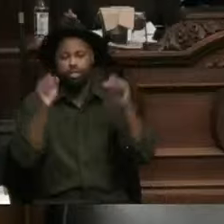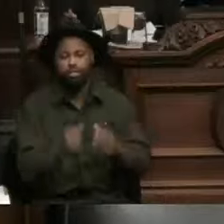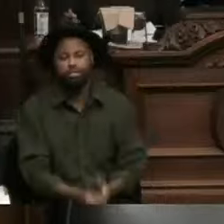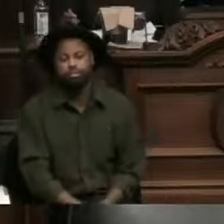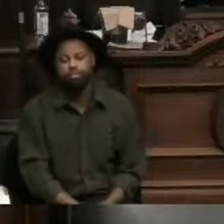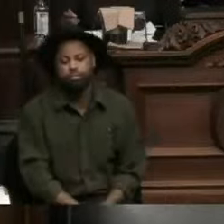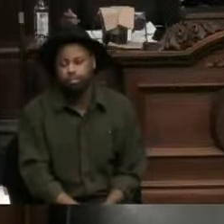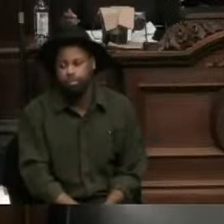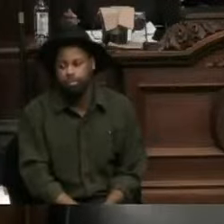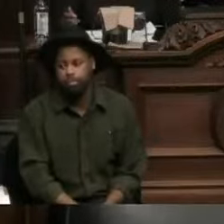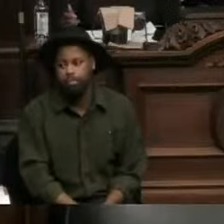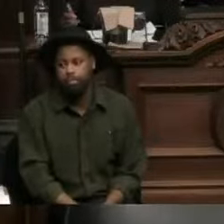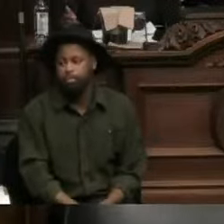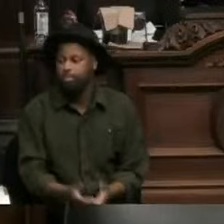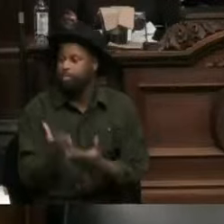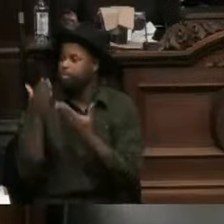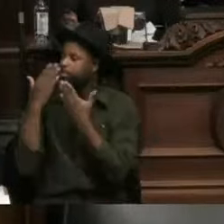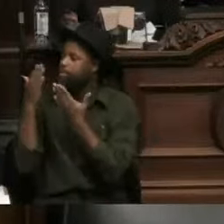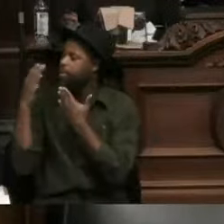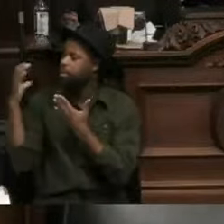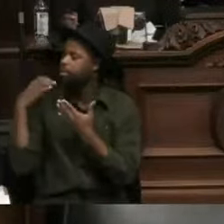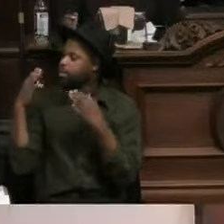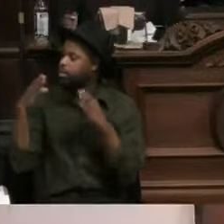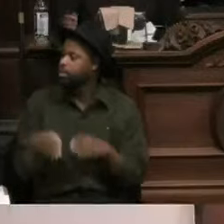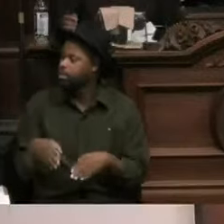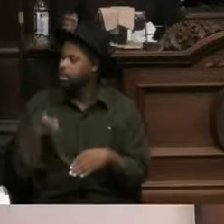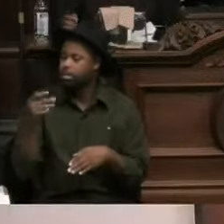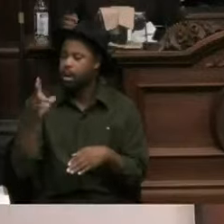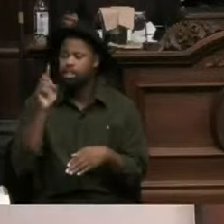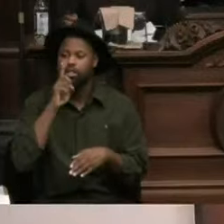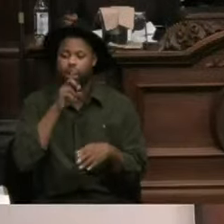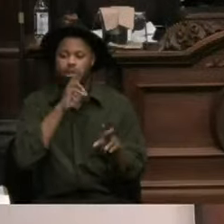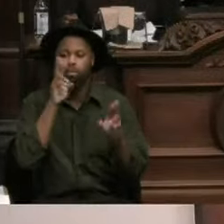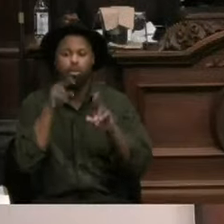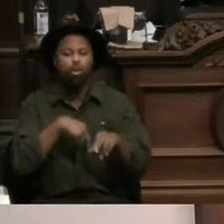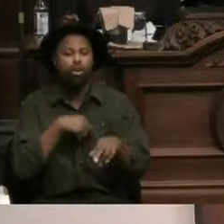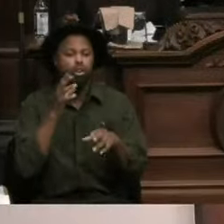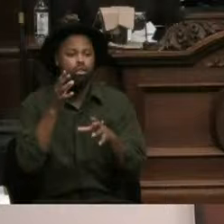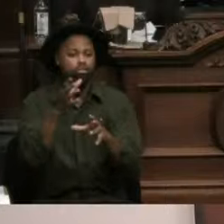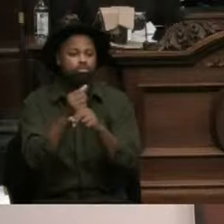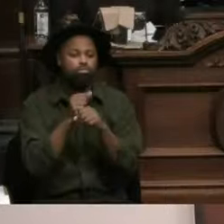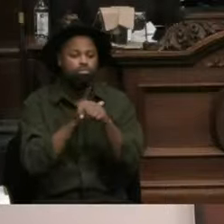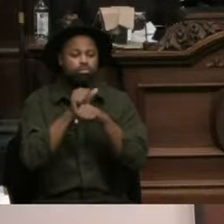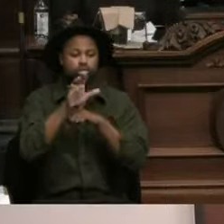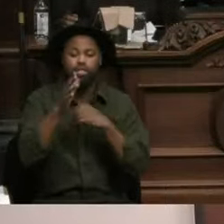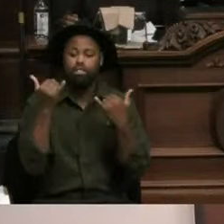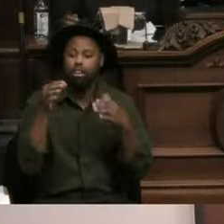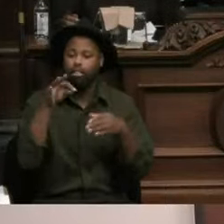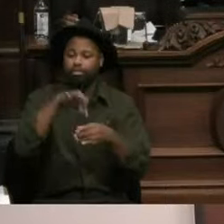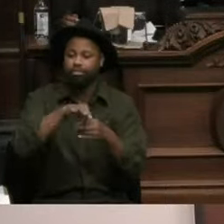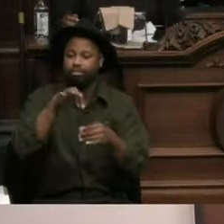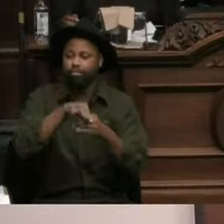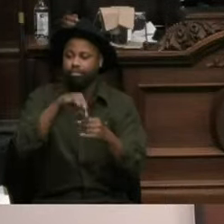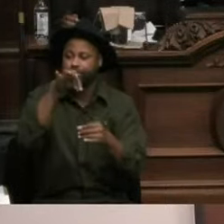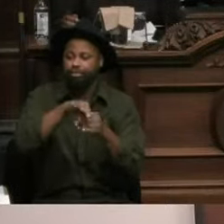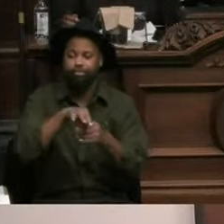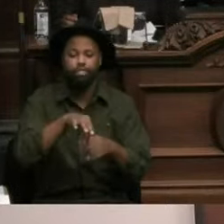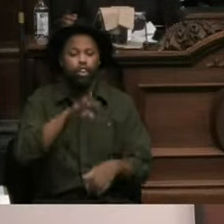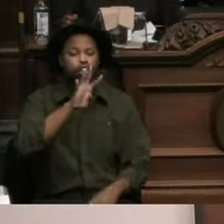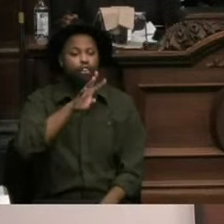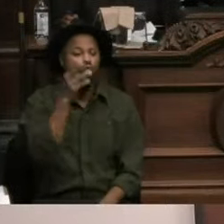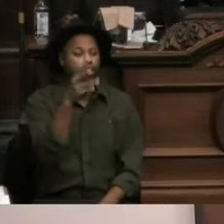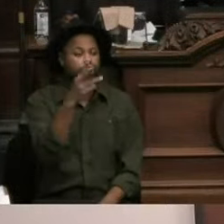Jr. Thank you, Chairperson Patterson. That report will be received, filed, and published, and let's proceed with the vote. Introductory number